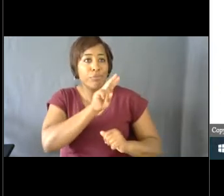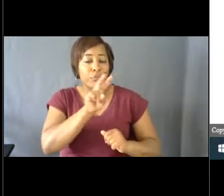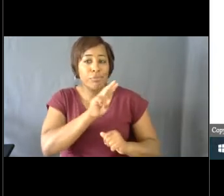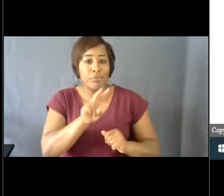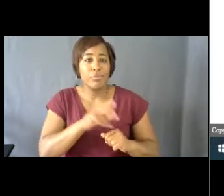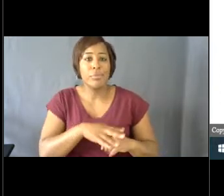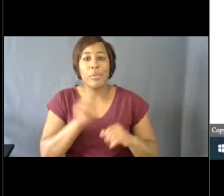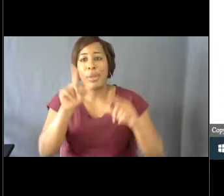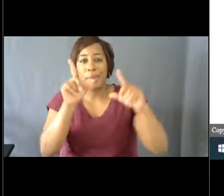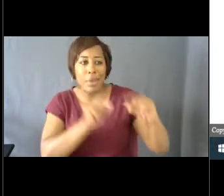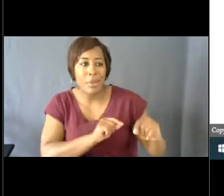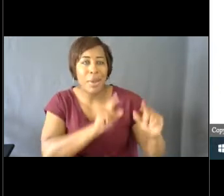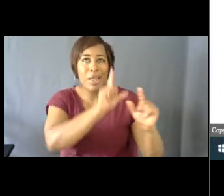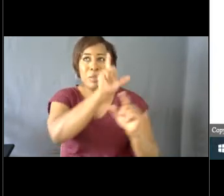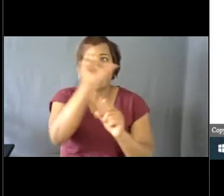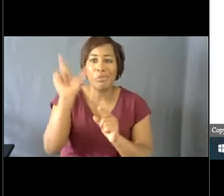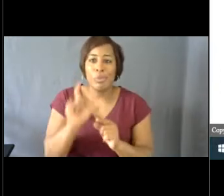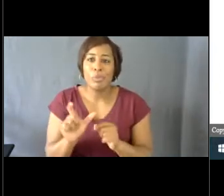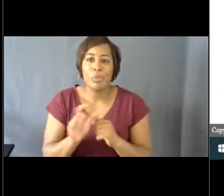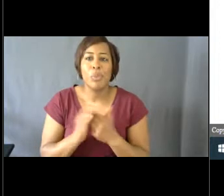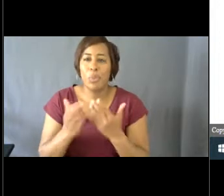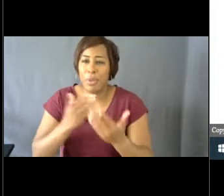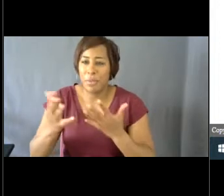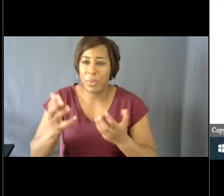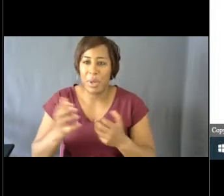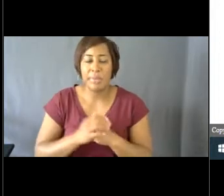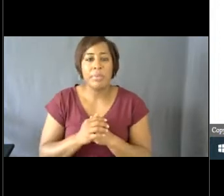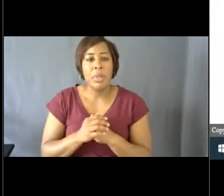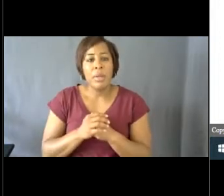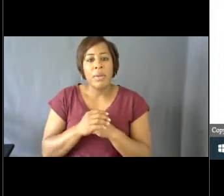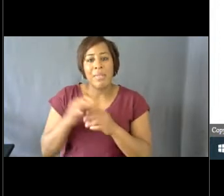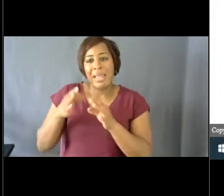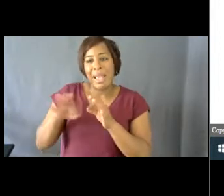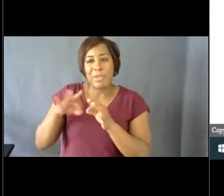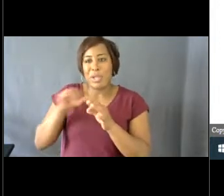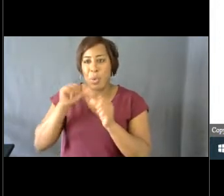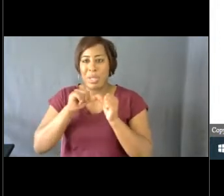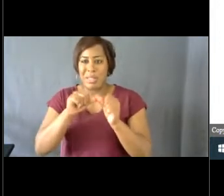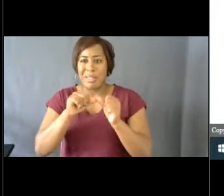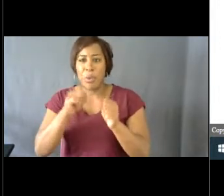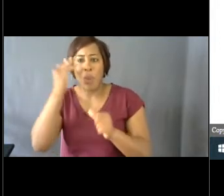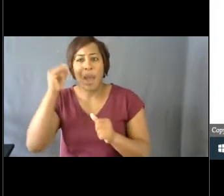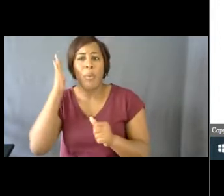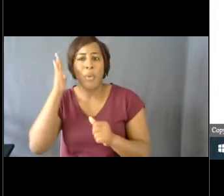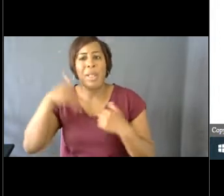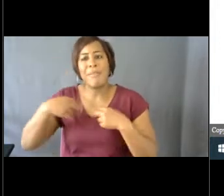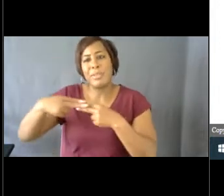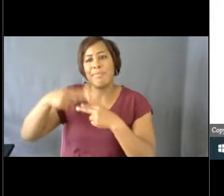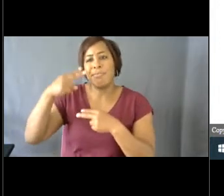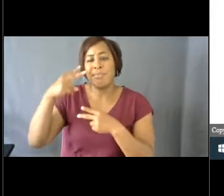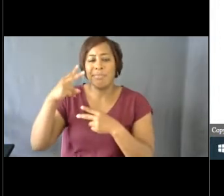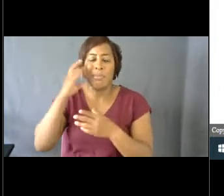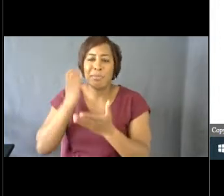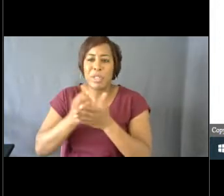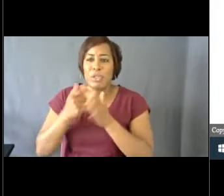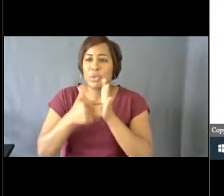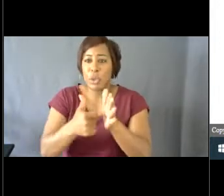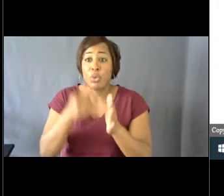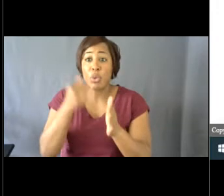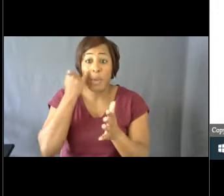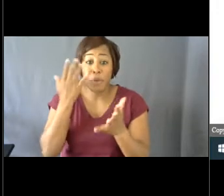it, put it wherever you would like. We're not going to have the captioning on screen throughout because we have some visuals to show you. So if you would like to use this